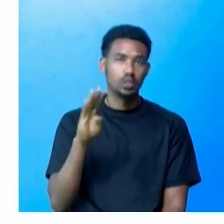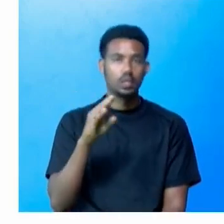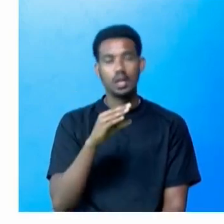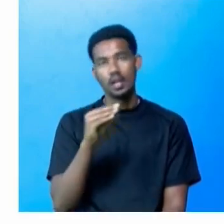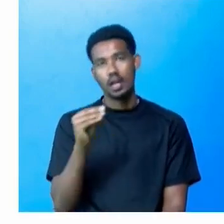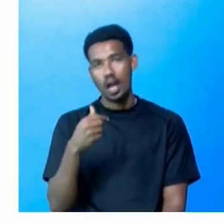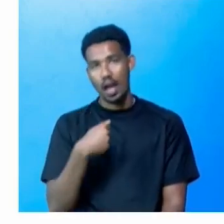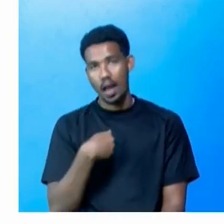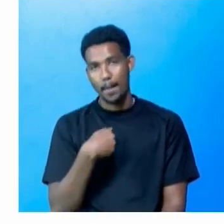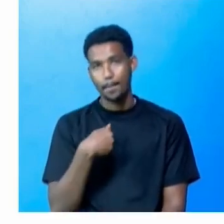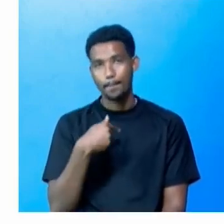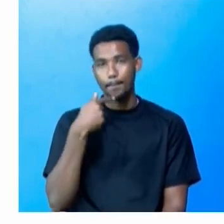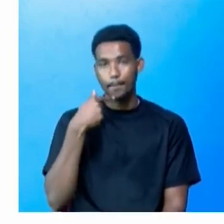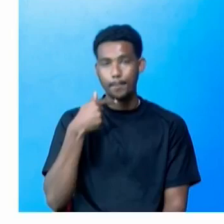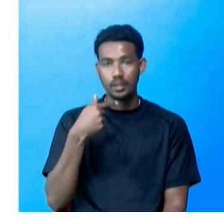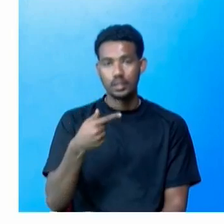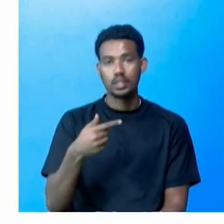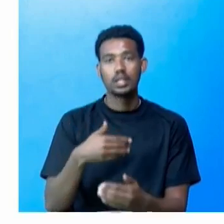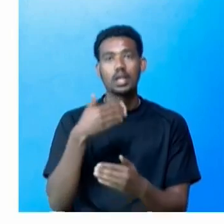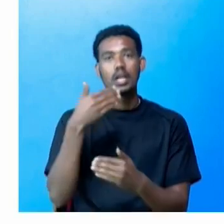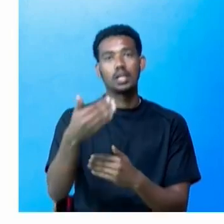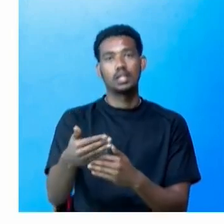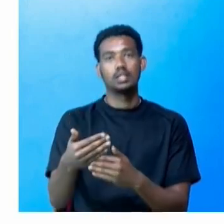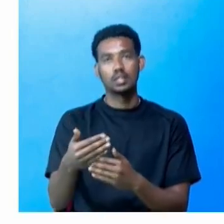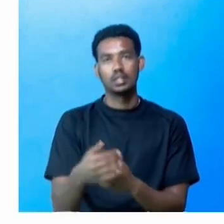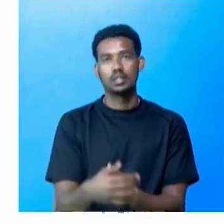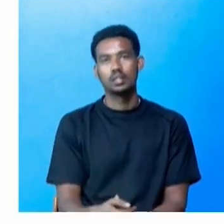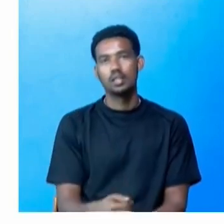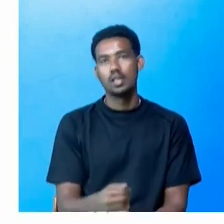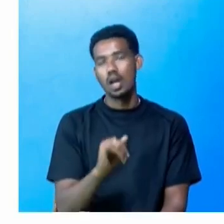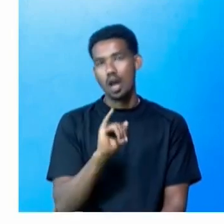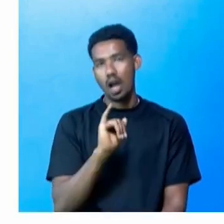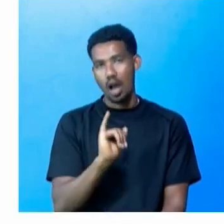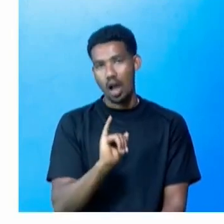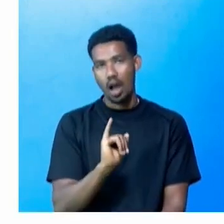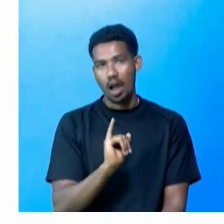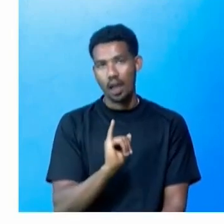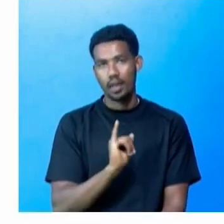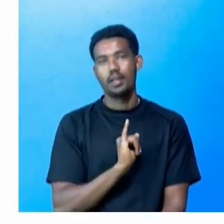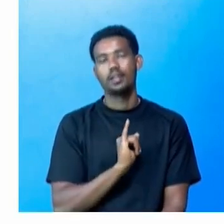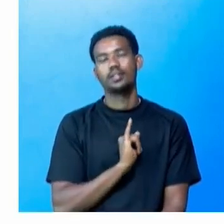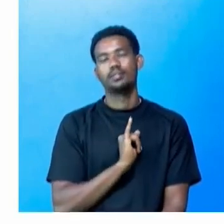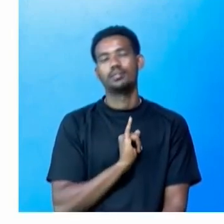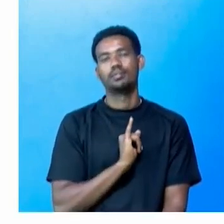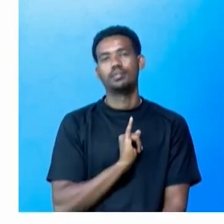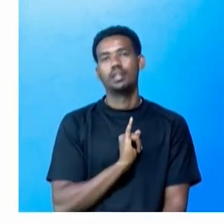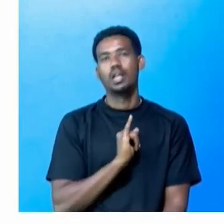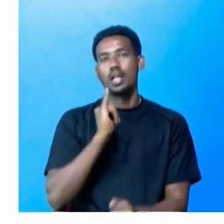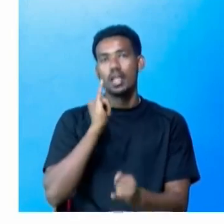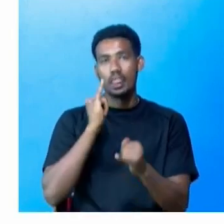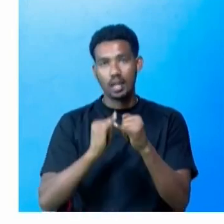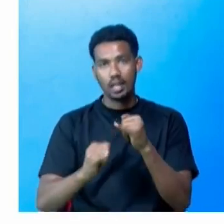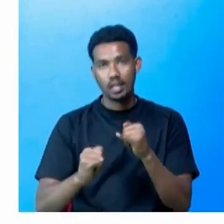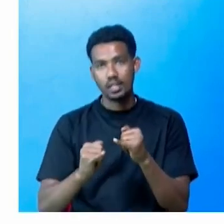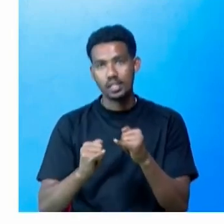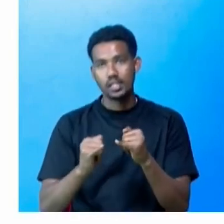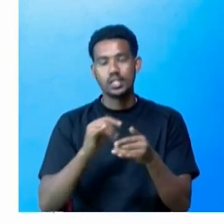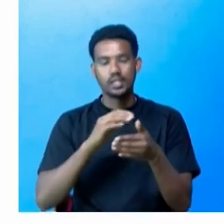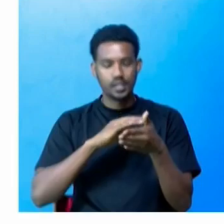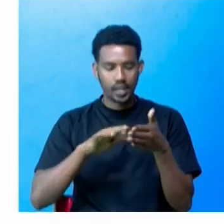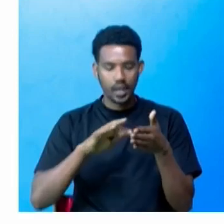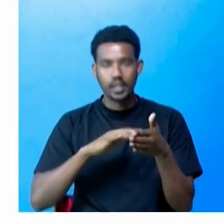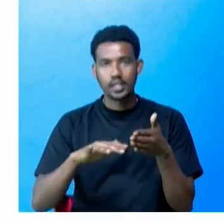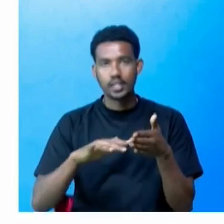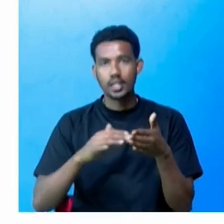use each and every details by using which kind of adjectives we are going to use.